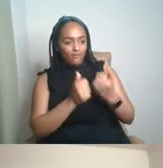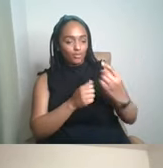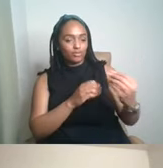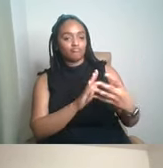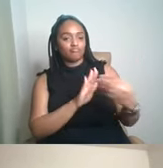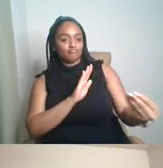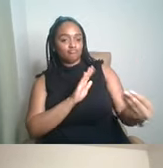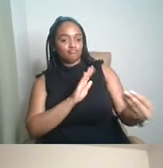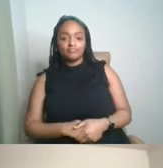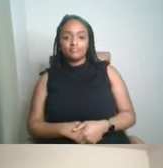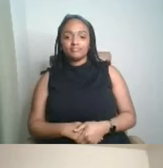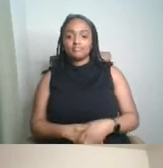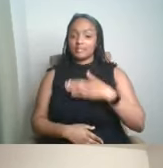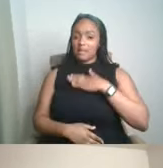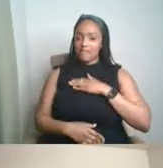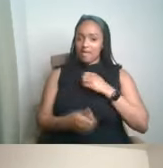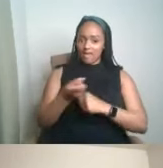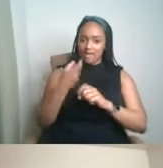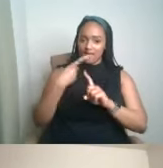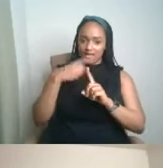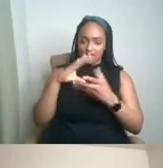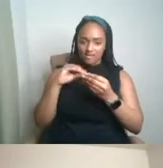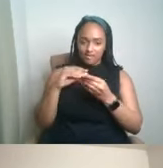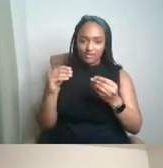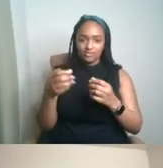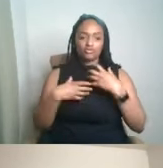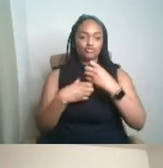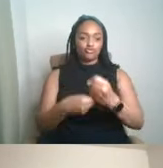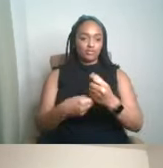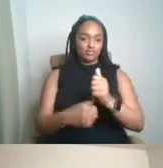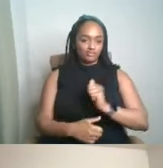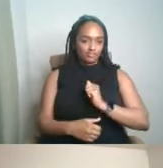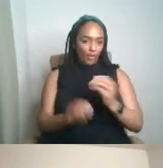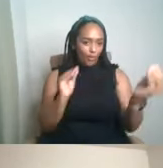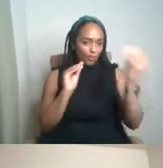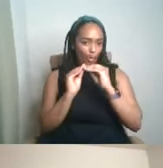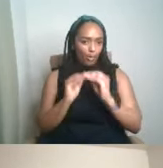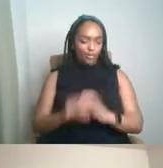my affirmation that I wrote to myself was to trust in myself more.